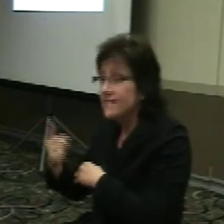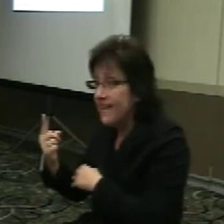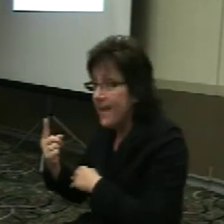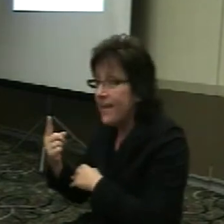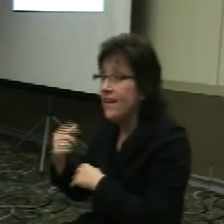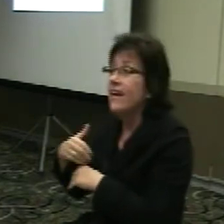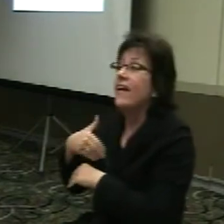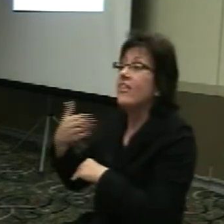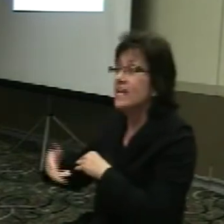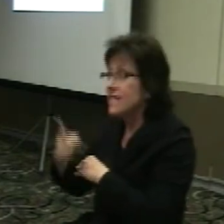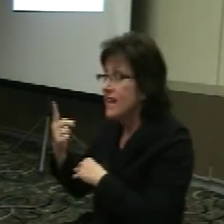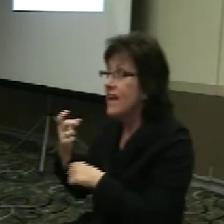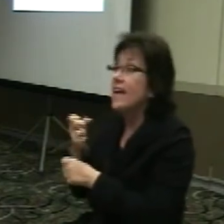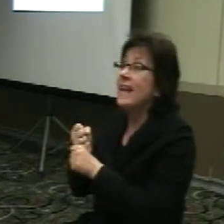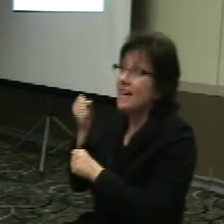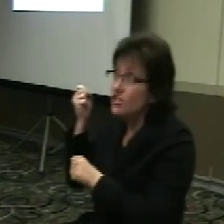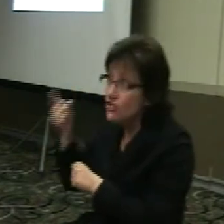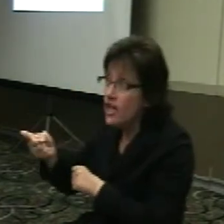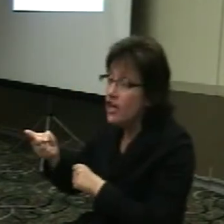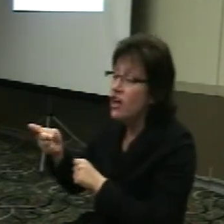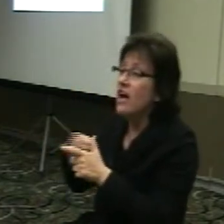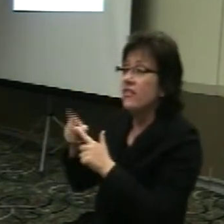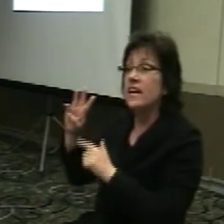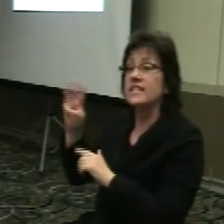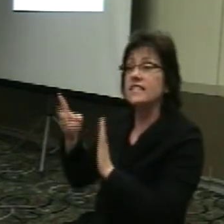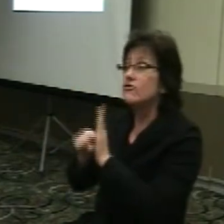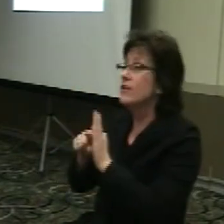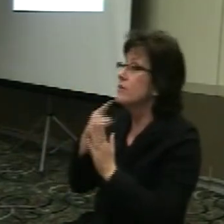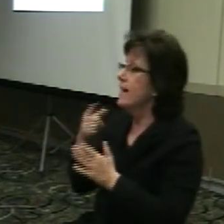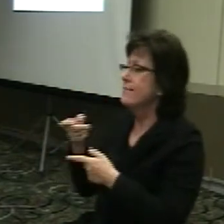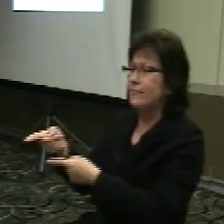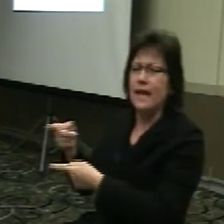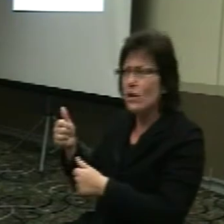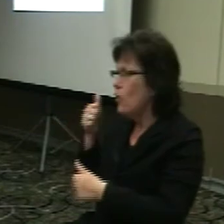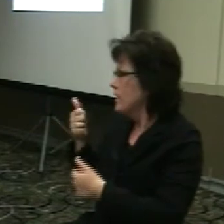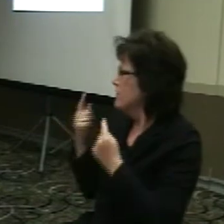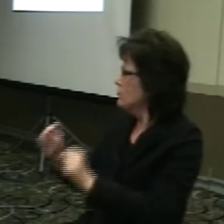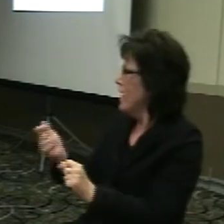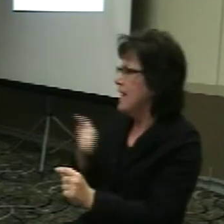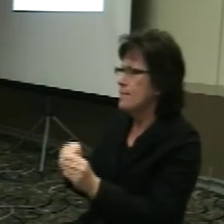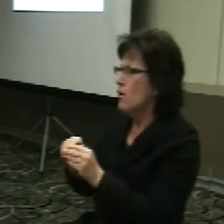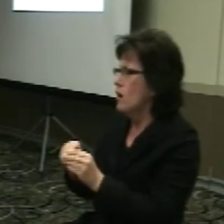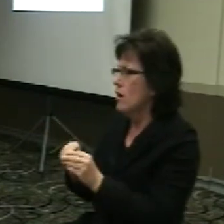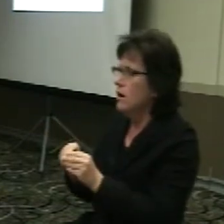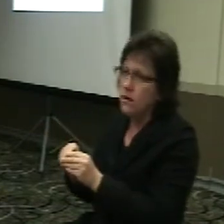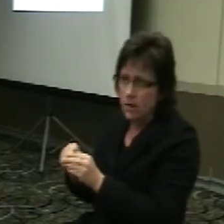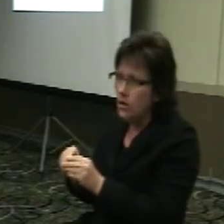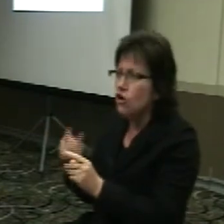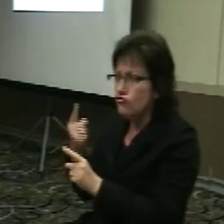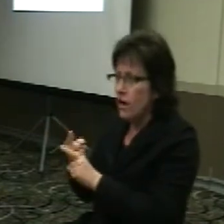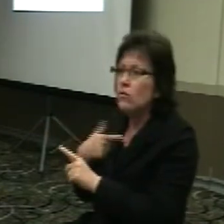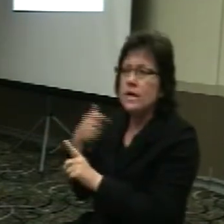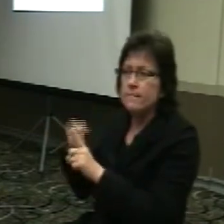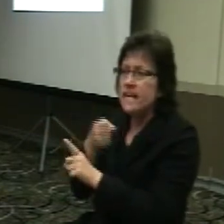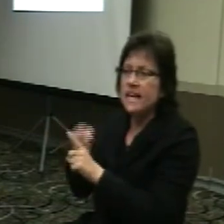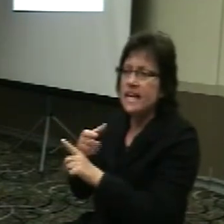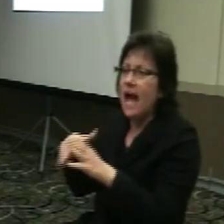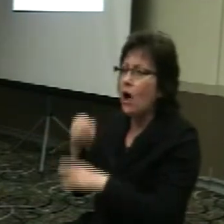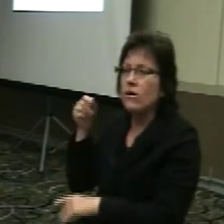day? And the next year? And then in 6th grade we go, you know what, Randy won't even try. No, we pretty much beat that out of him about 4th